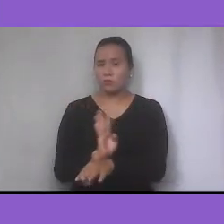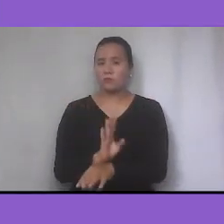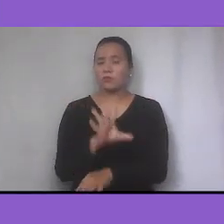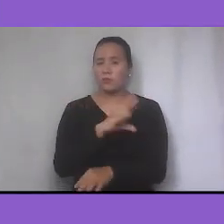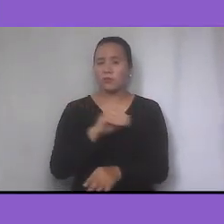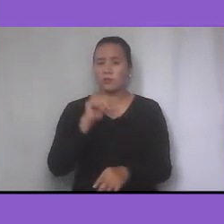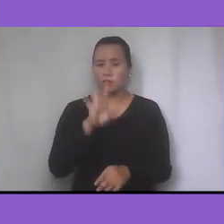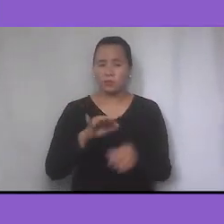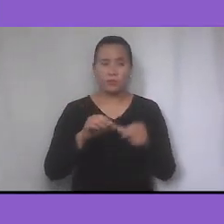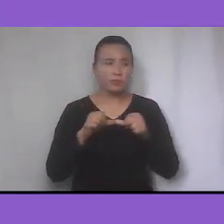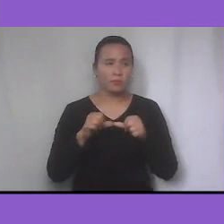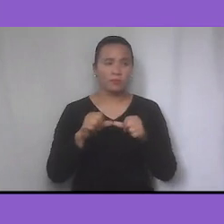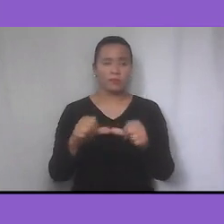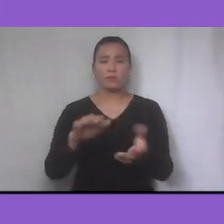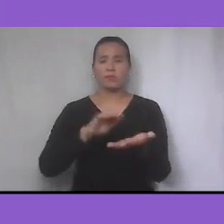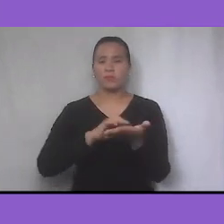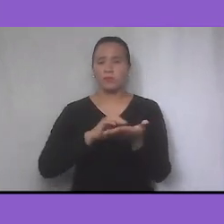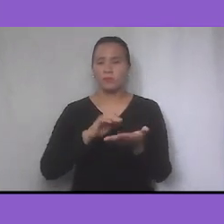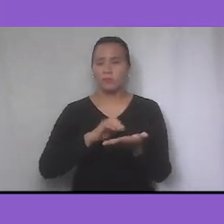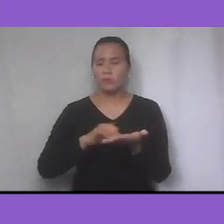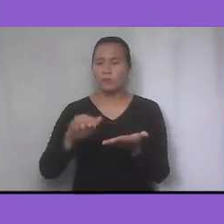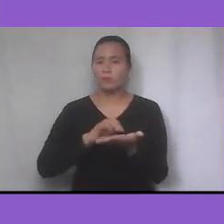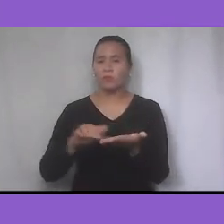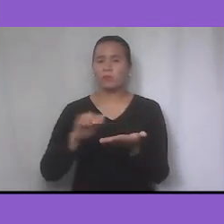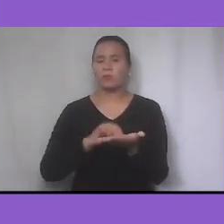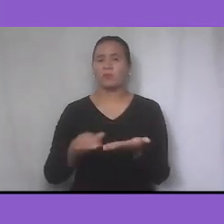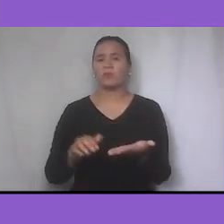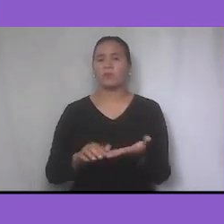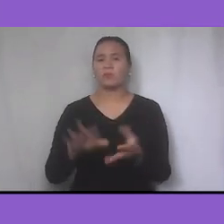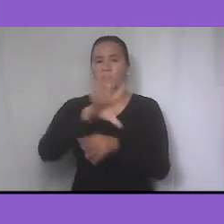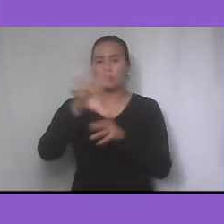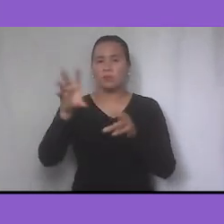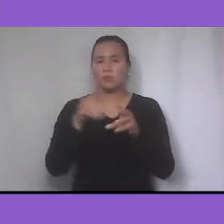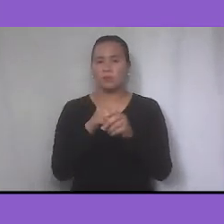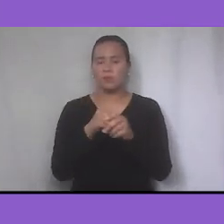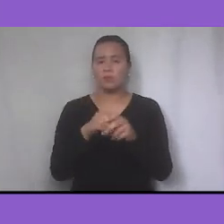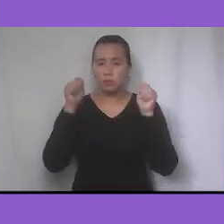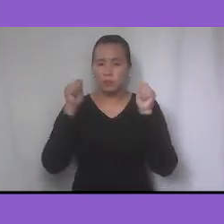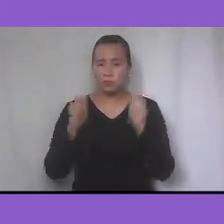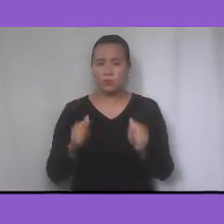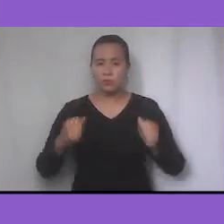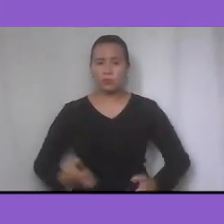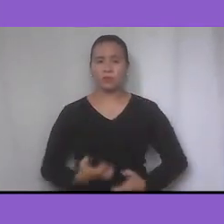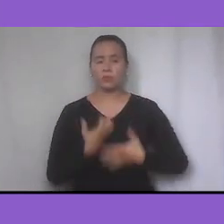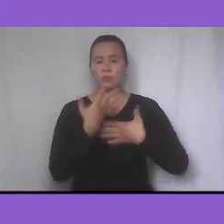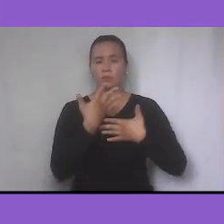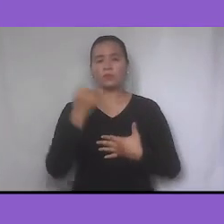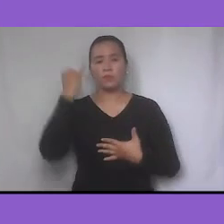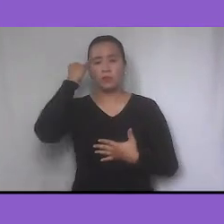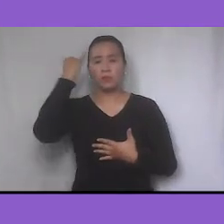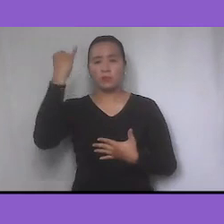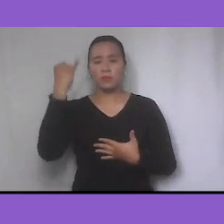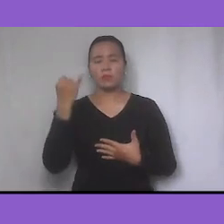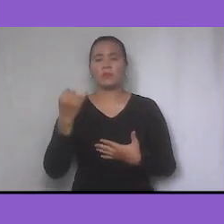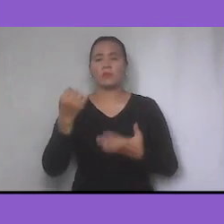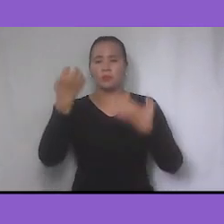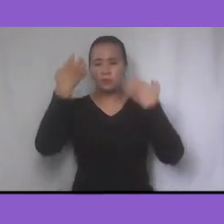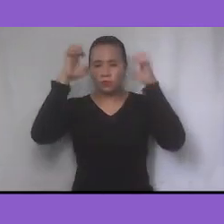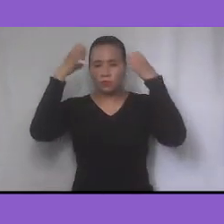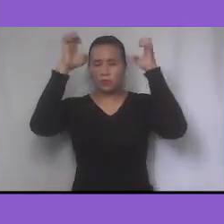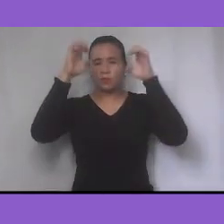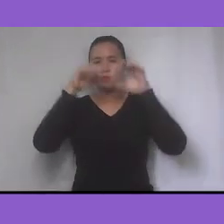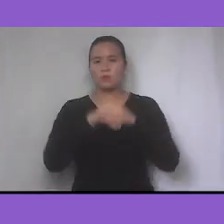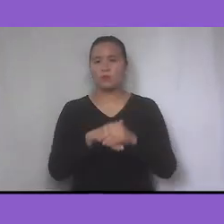ang sinusulat. Because composition is the ability to express ideas effectively in writing. Ito ang